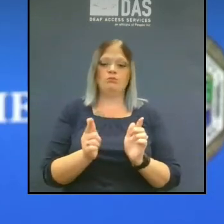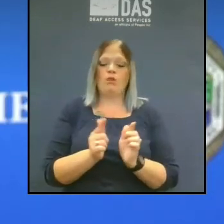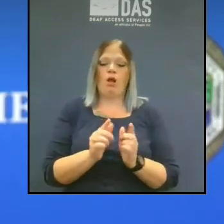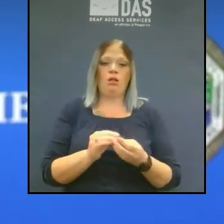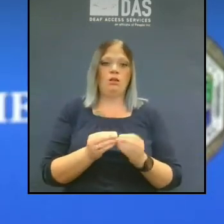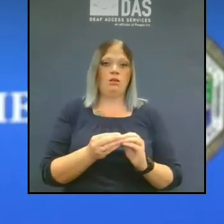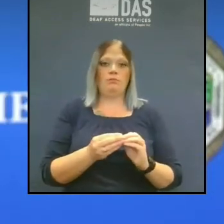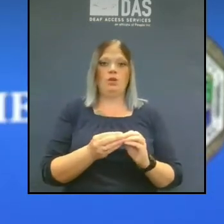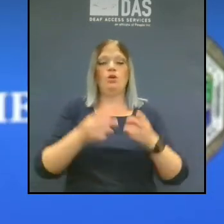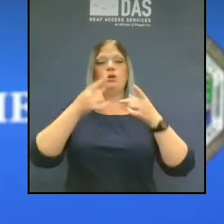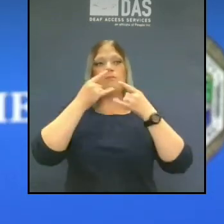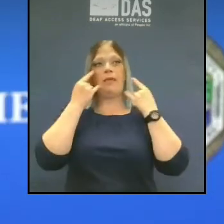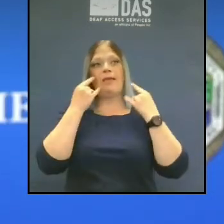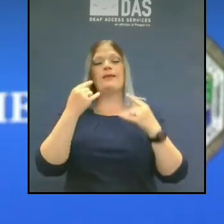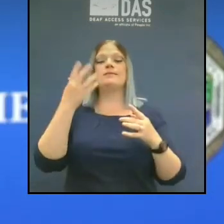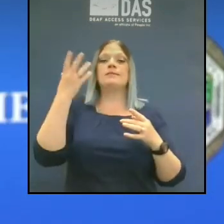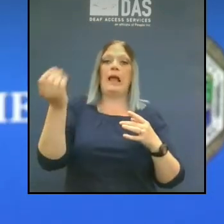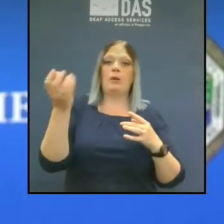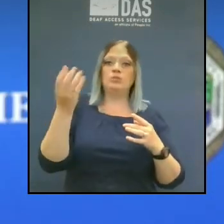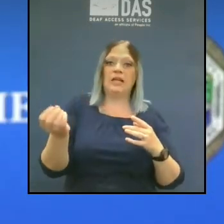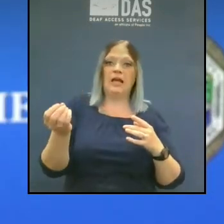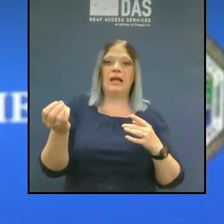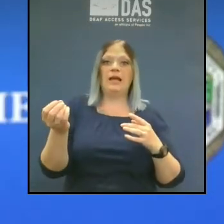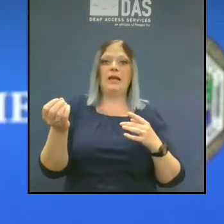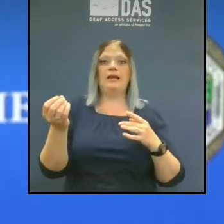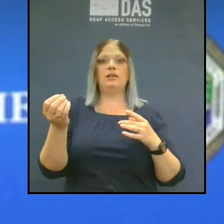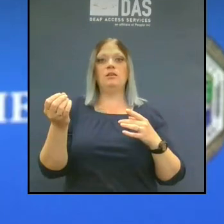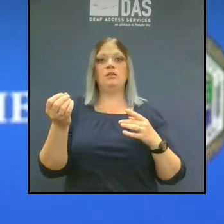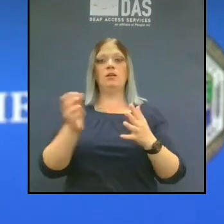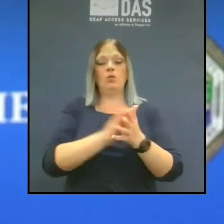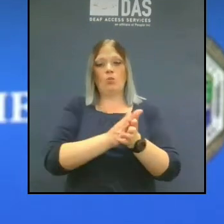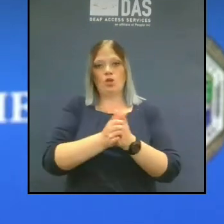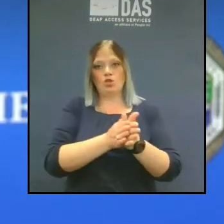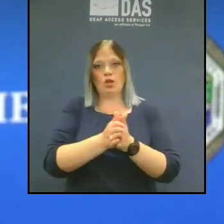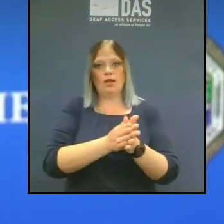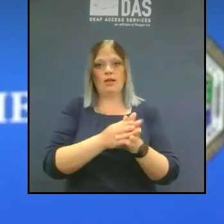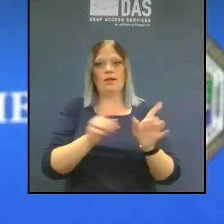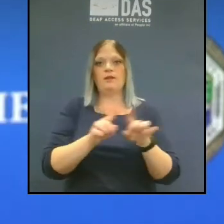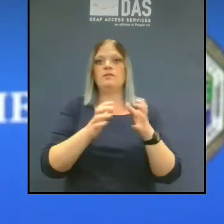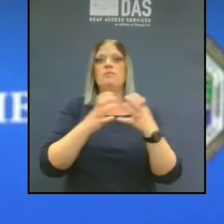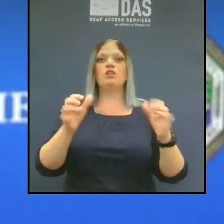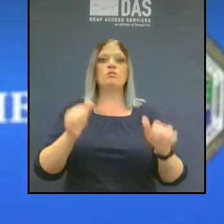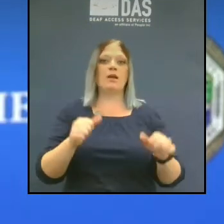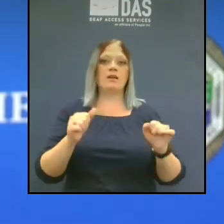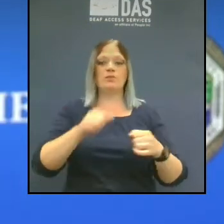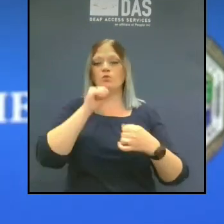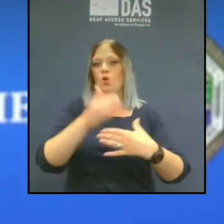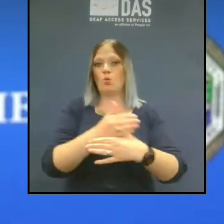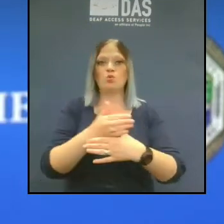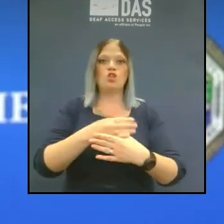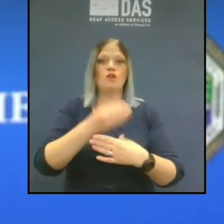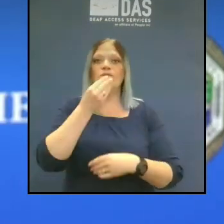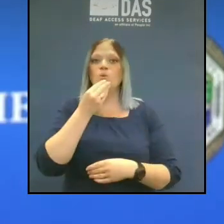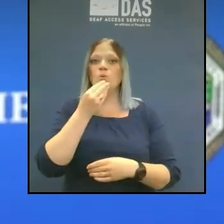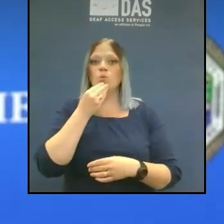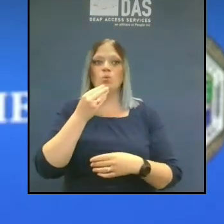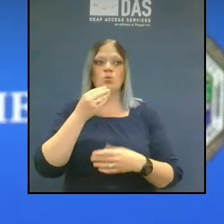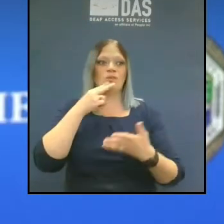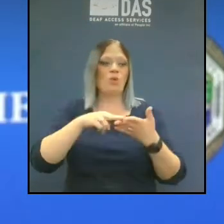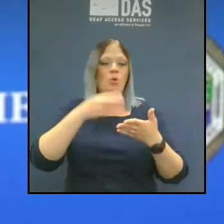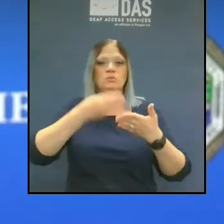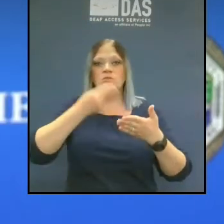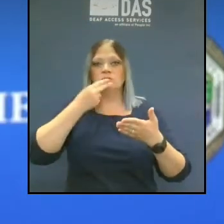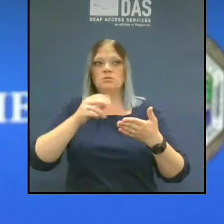wearing masks. Make sure it's outdoors, and make sure you wash your hands as much as possible. Don't share any food. Don't share any utensils.